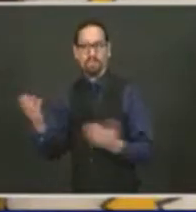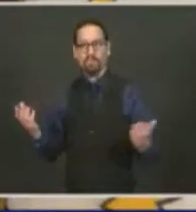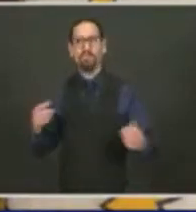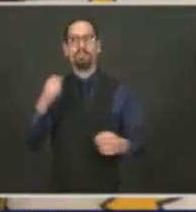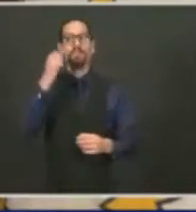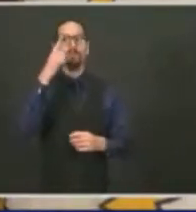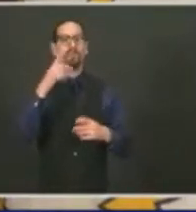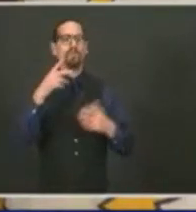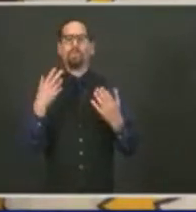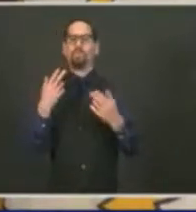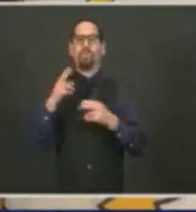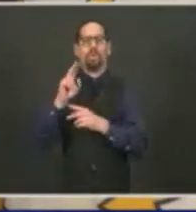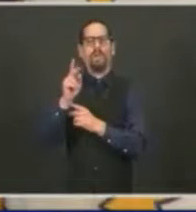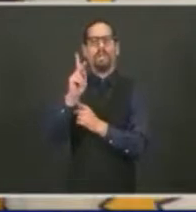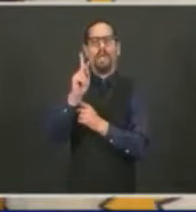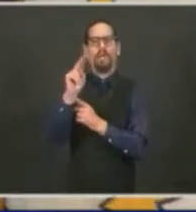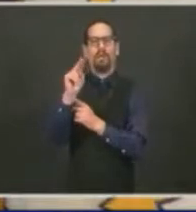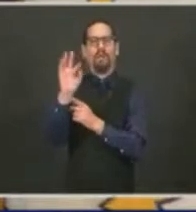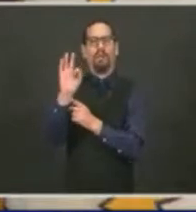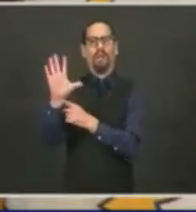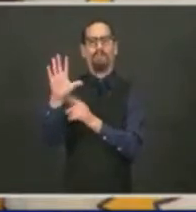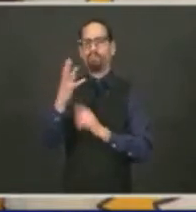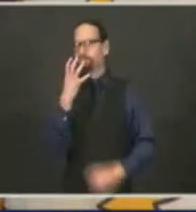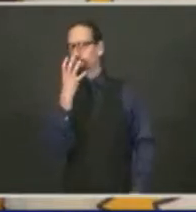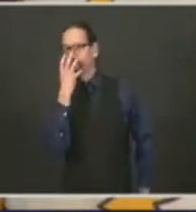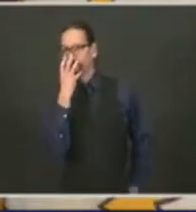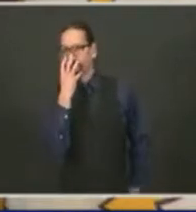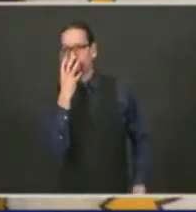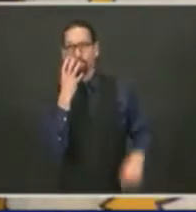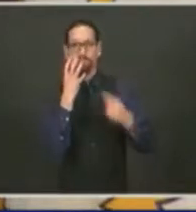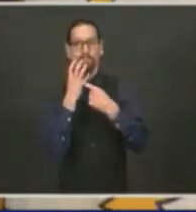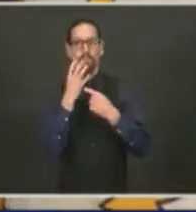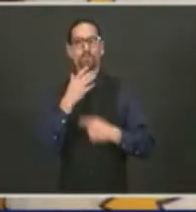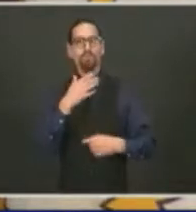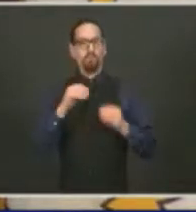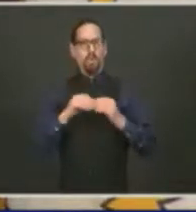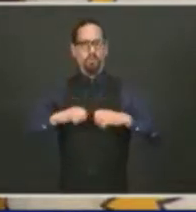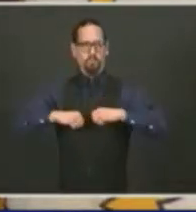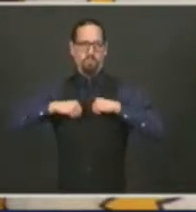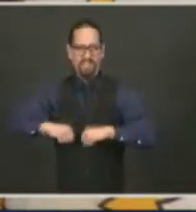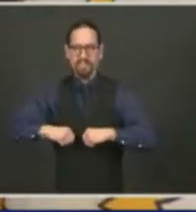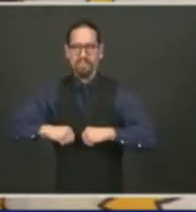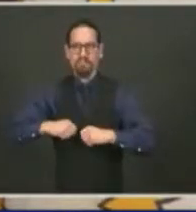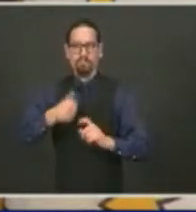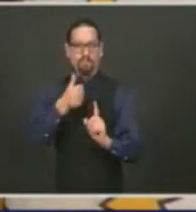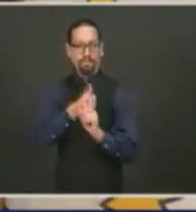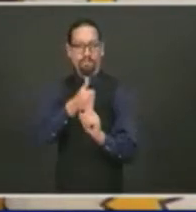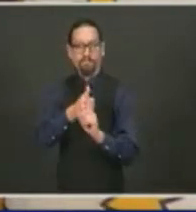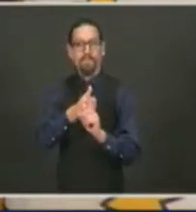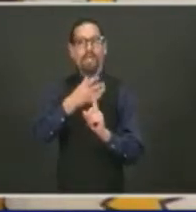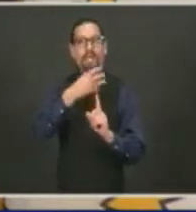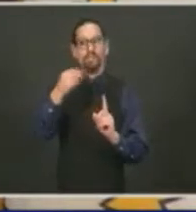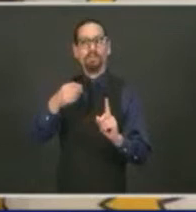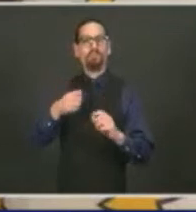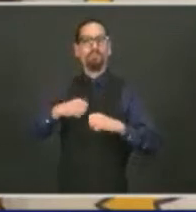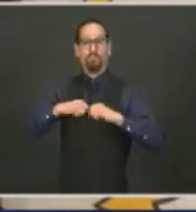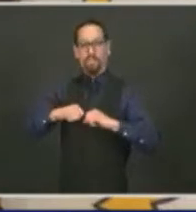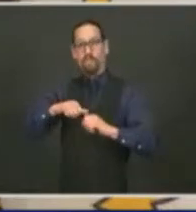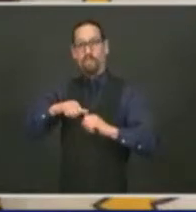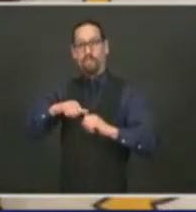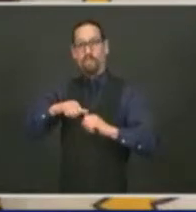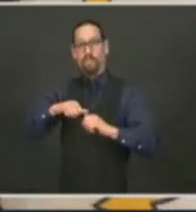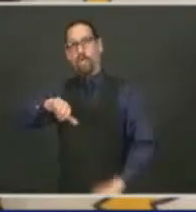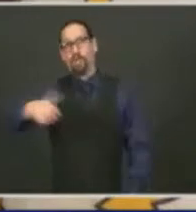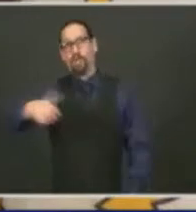It provides source control, so I protect you, but it actually gives a fair amount of protection for me from the rest of the world around